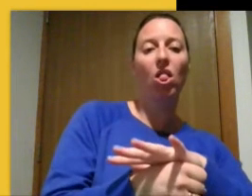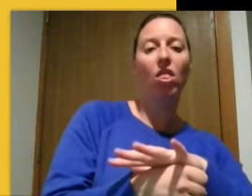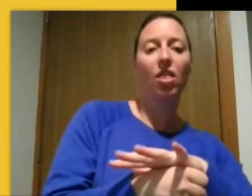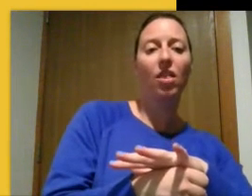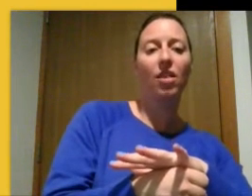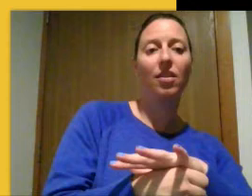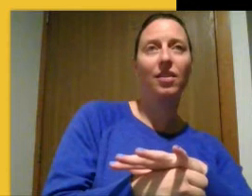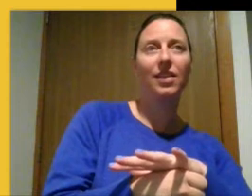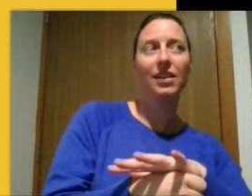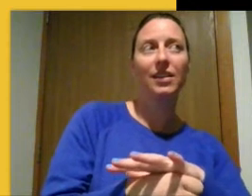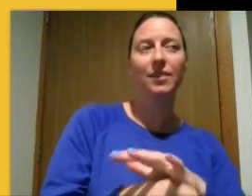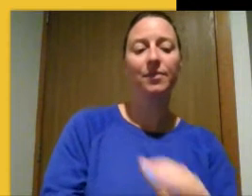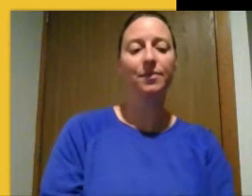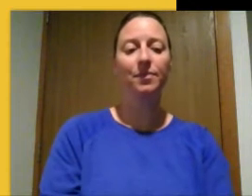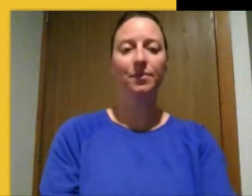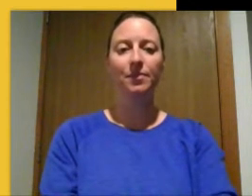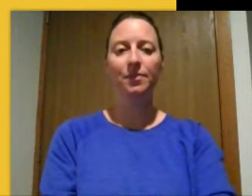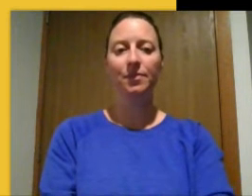halfway.